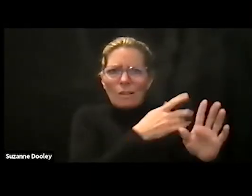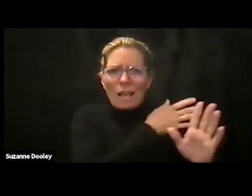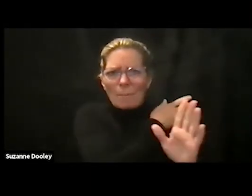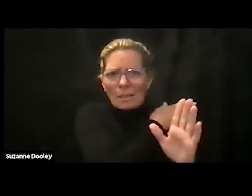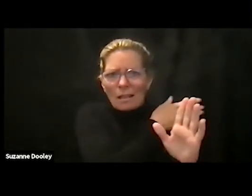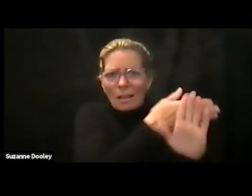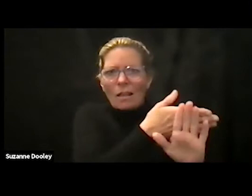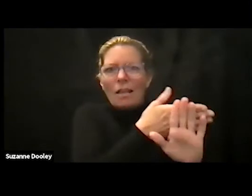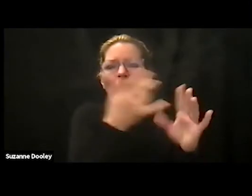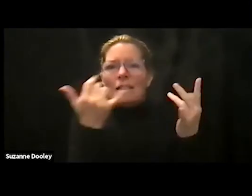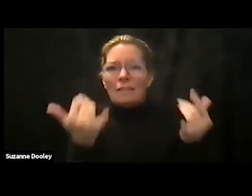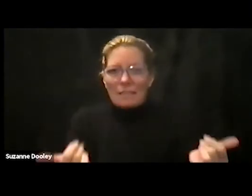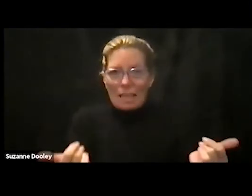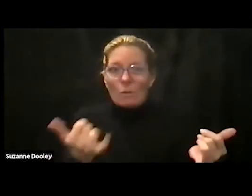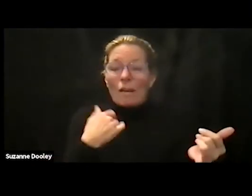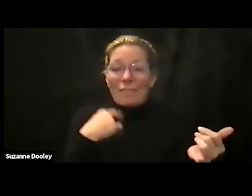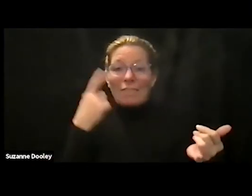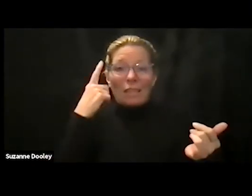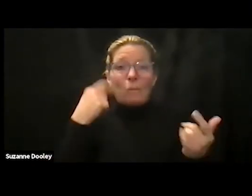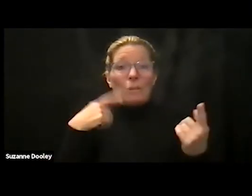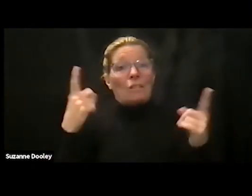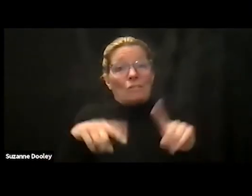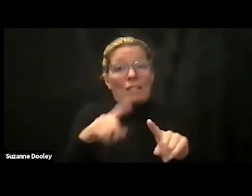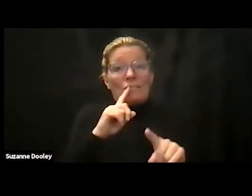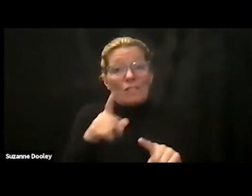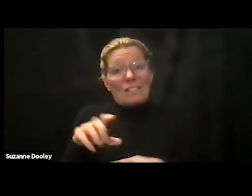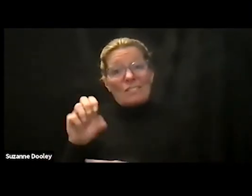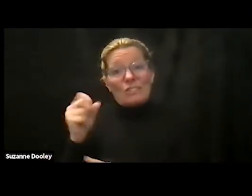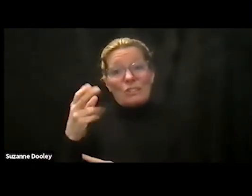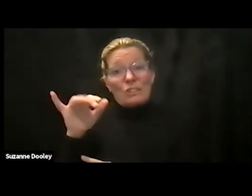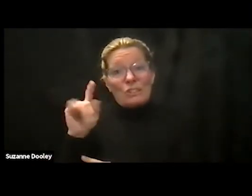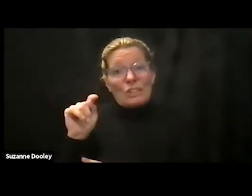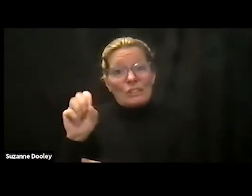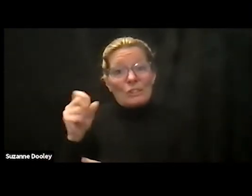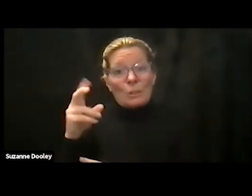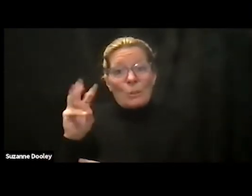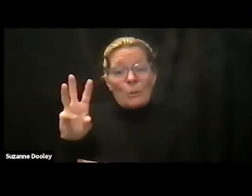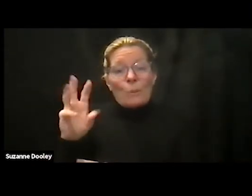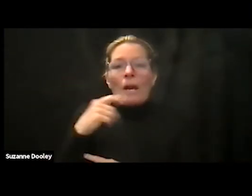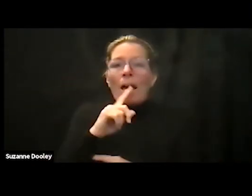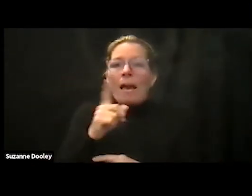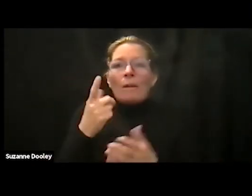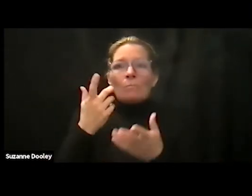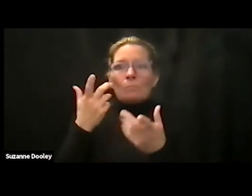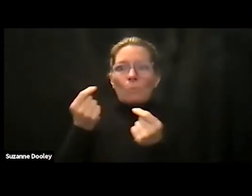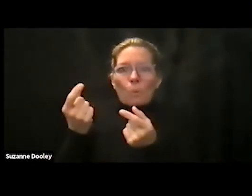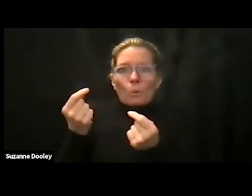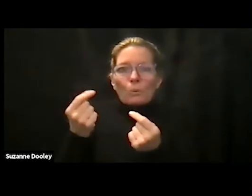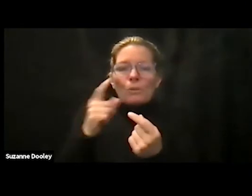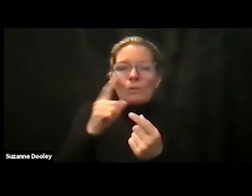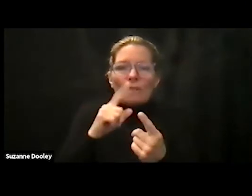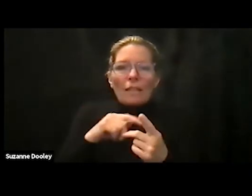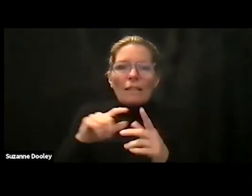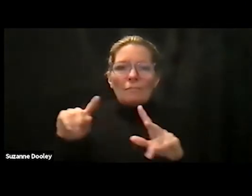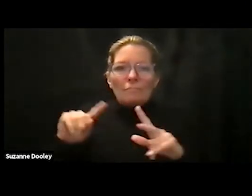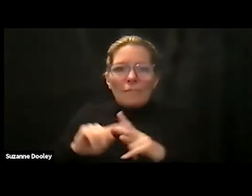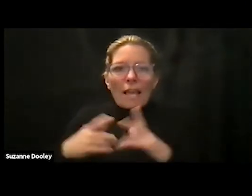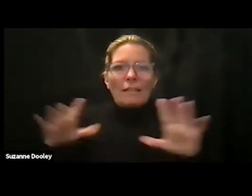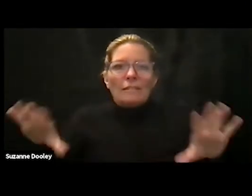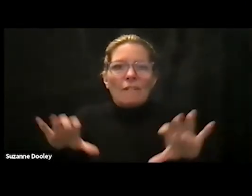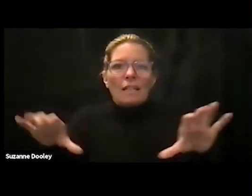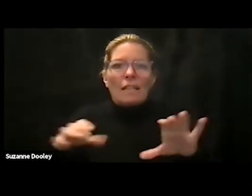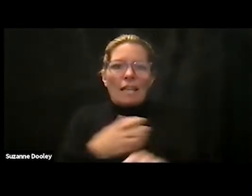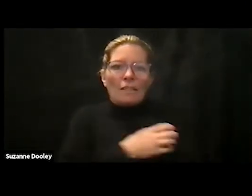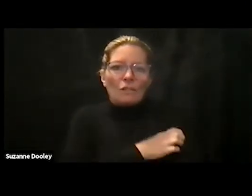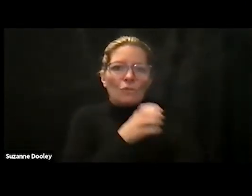now, which I think we can all agree is kind of a shit show. And a lot of what you do is really activating and distributing power